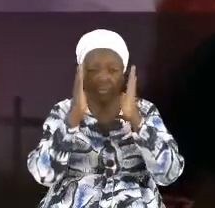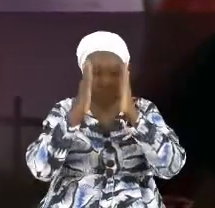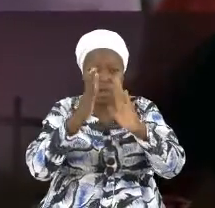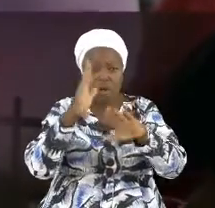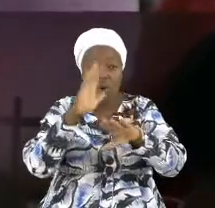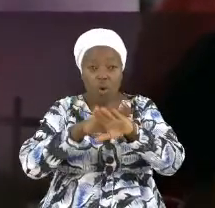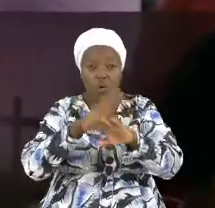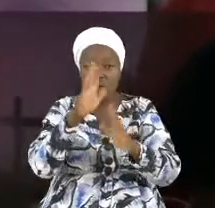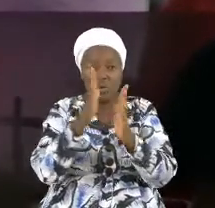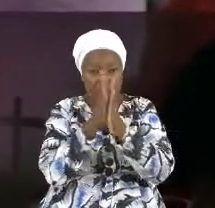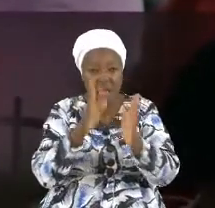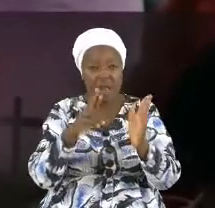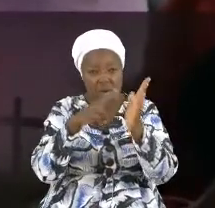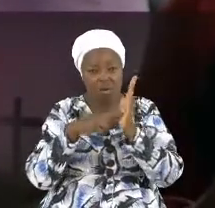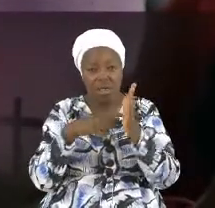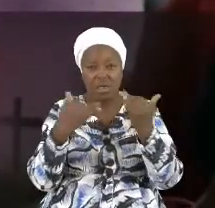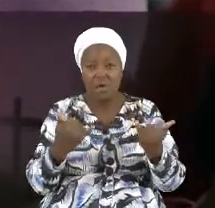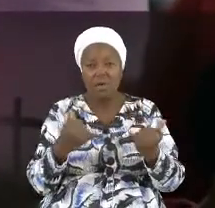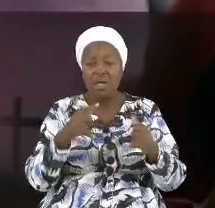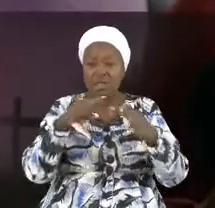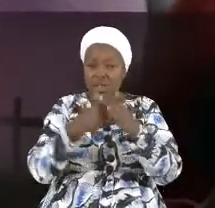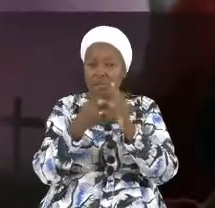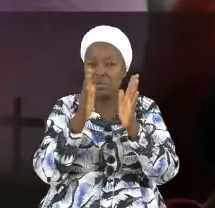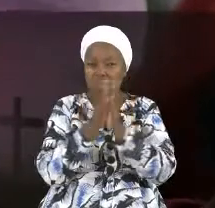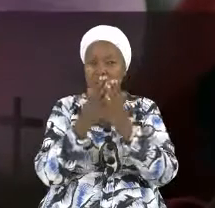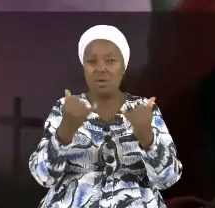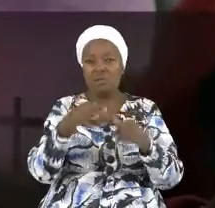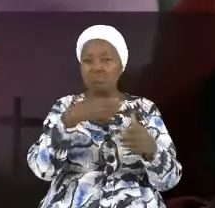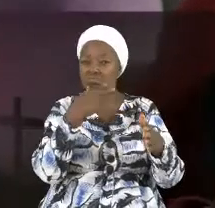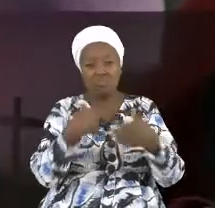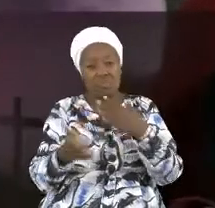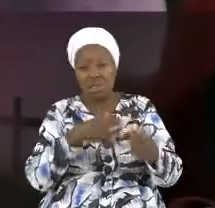Whatsoever the mountain, the Lord will roll it away tonight.